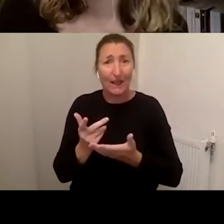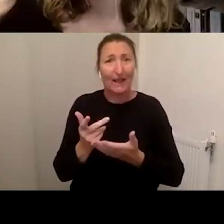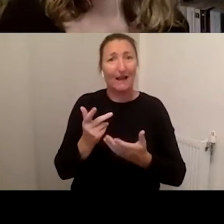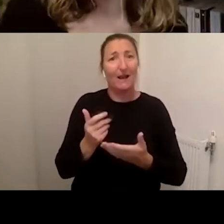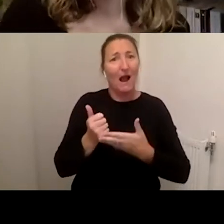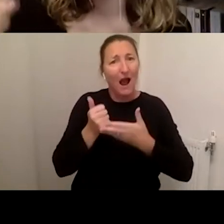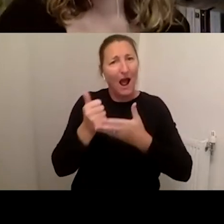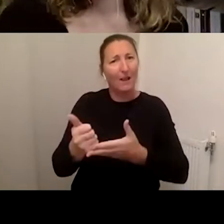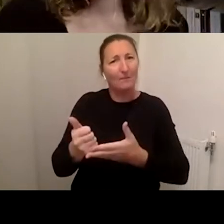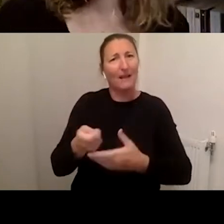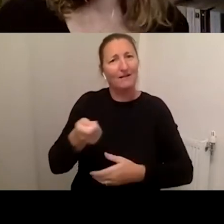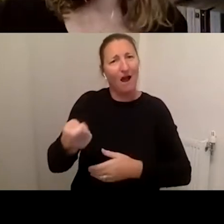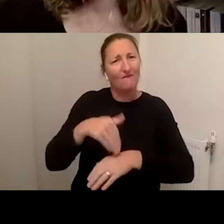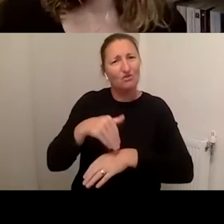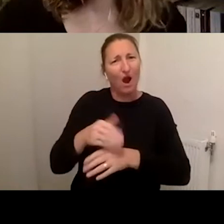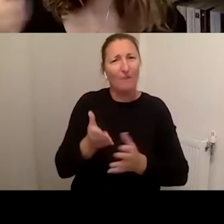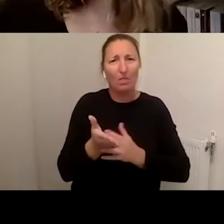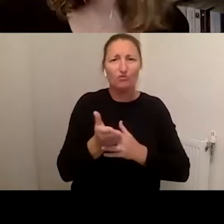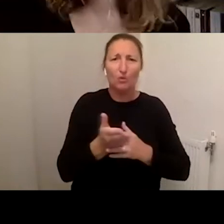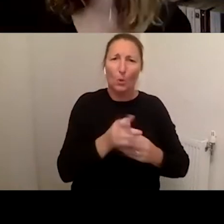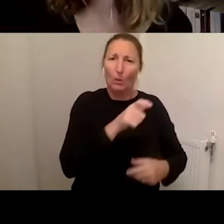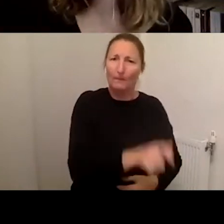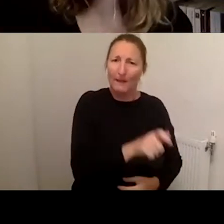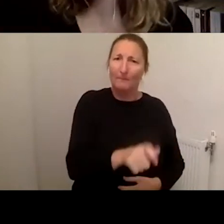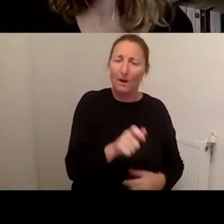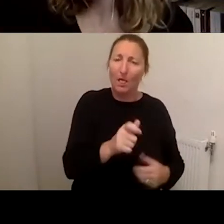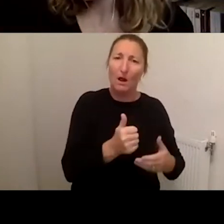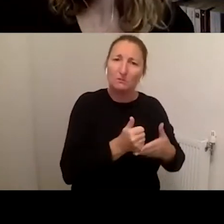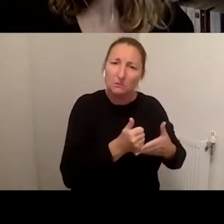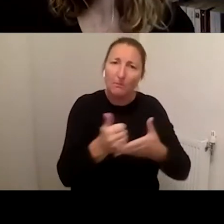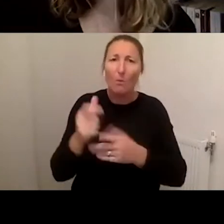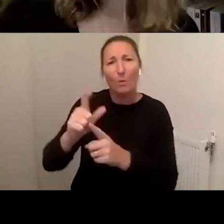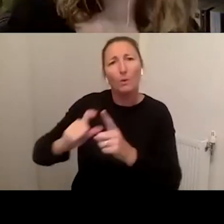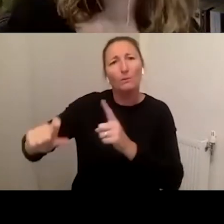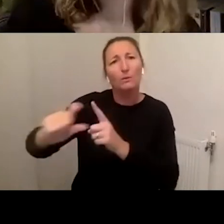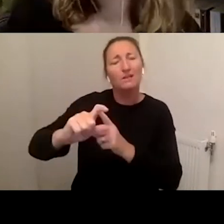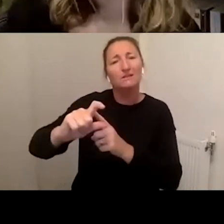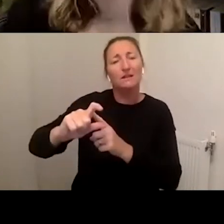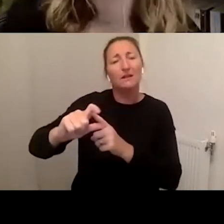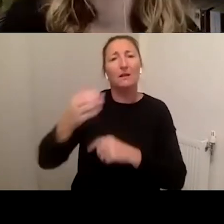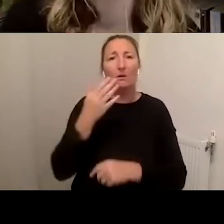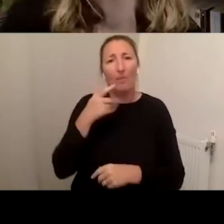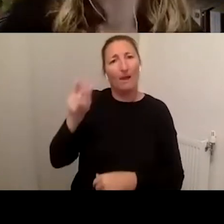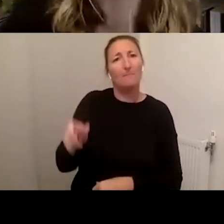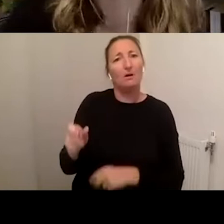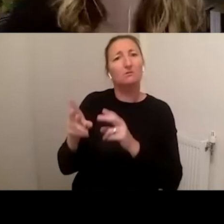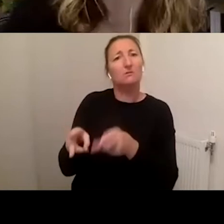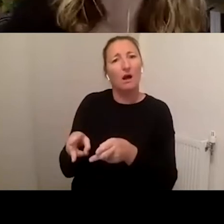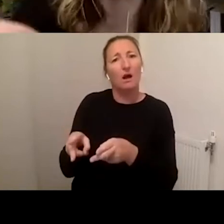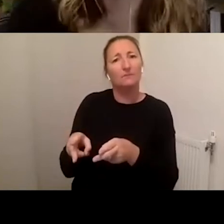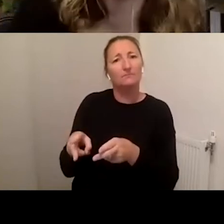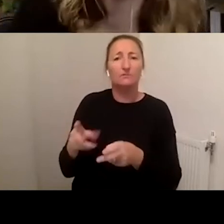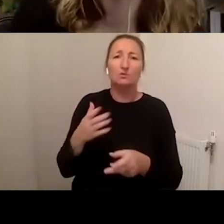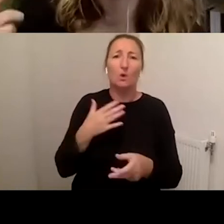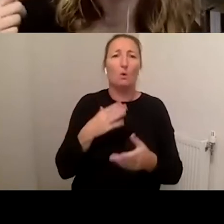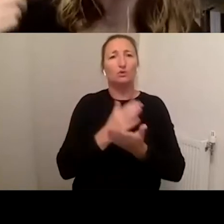it's a good example of how community energy can bring so much more to a community. And I wanted to share that story because it's a nice story, but I also